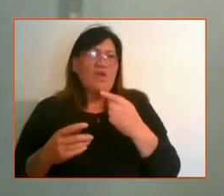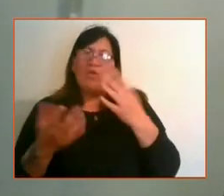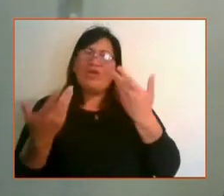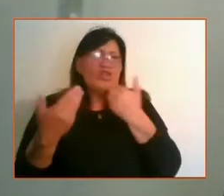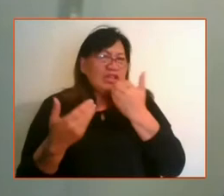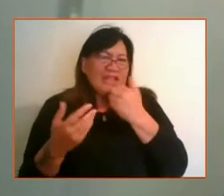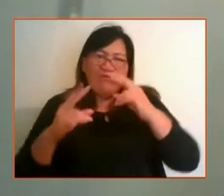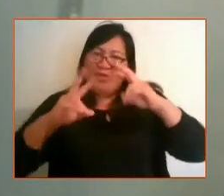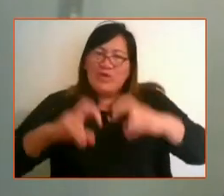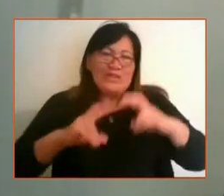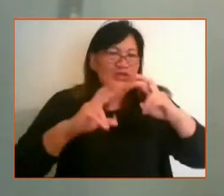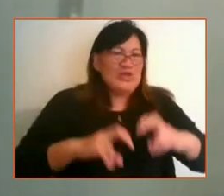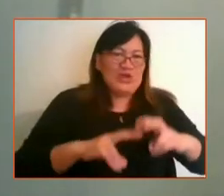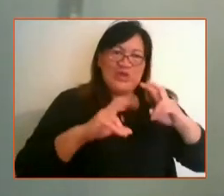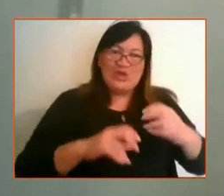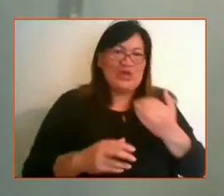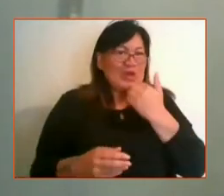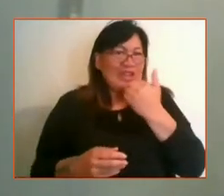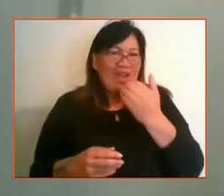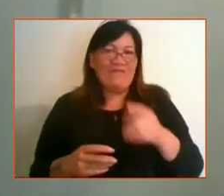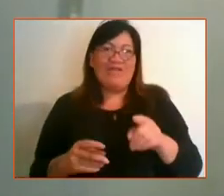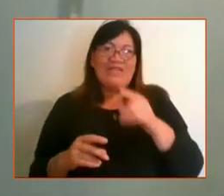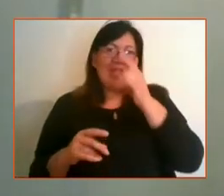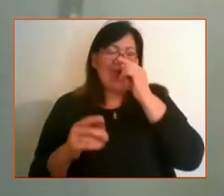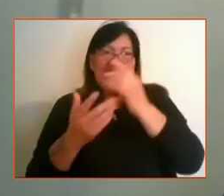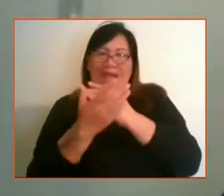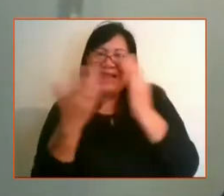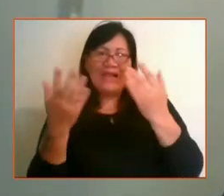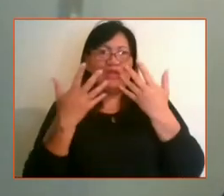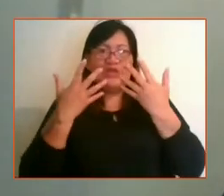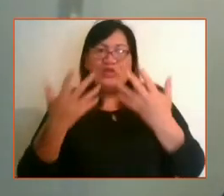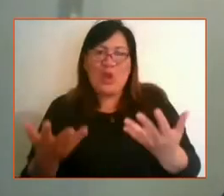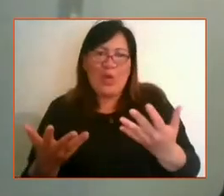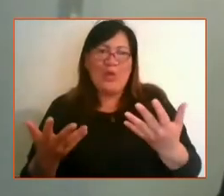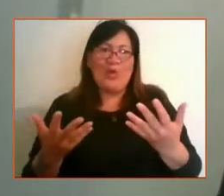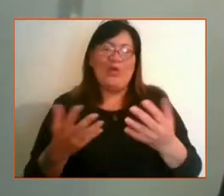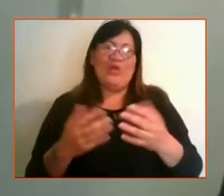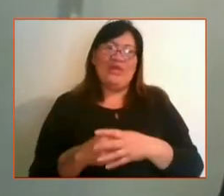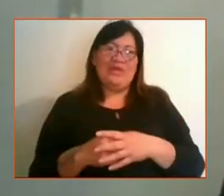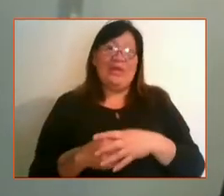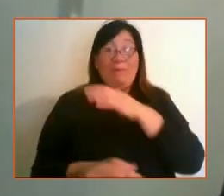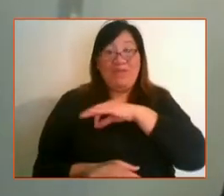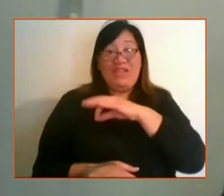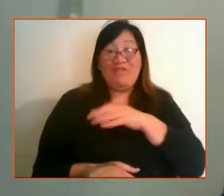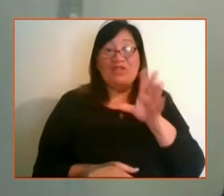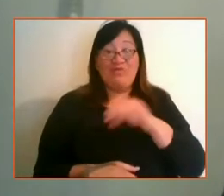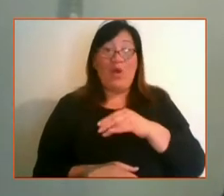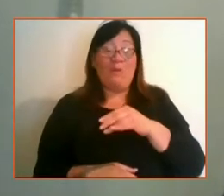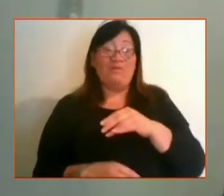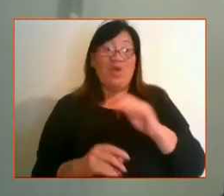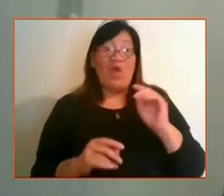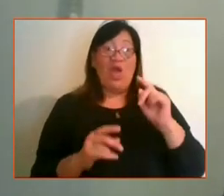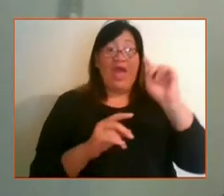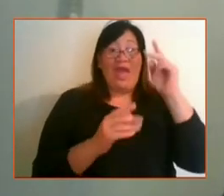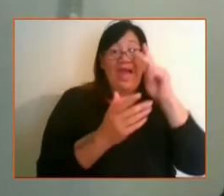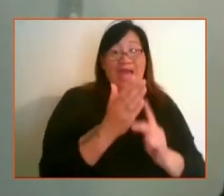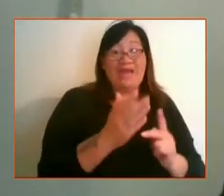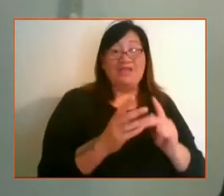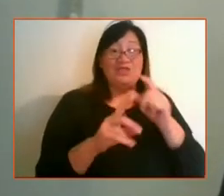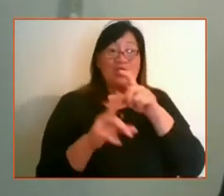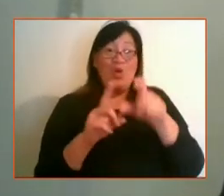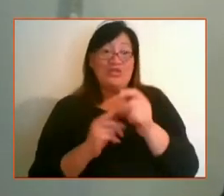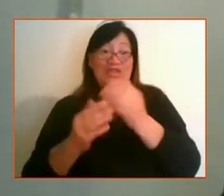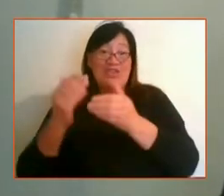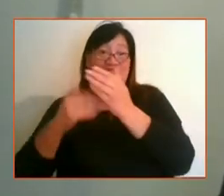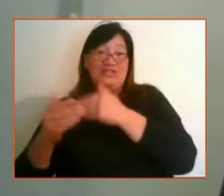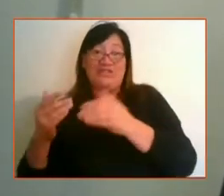need. That clearly demonstrates the benefits of the arts, culture and heritage sector to health and well-being is very